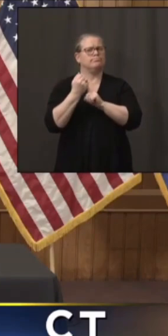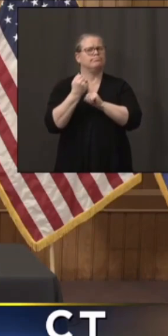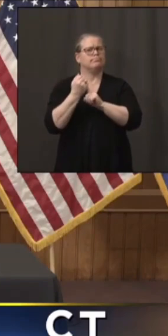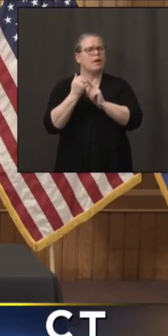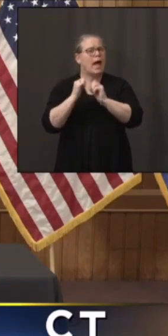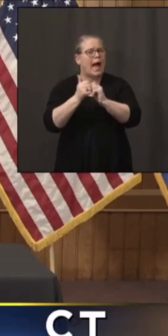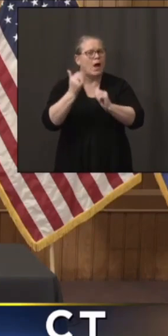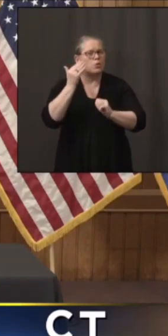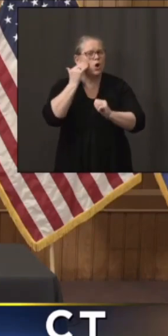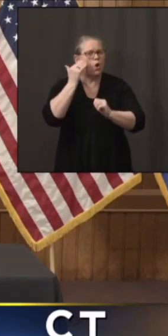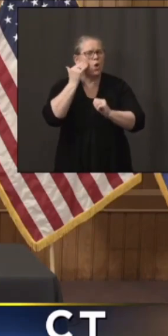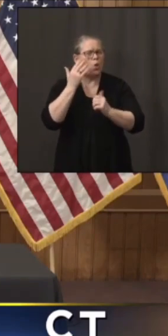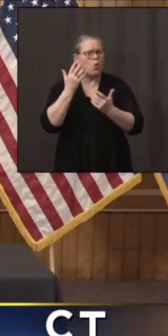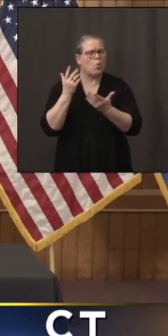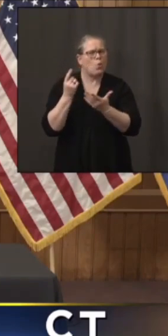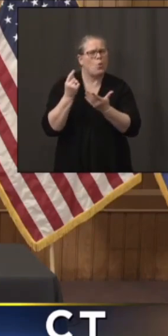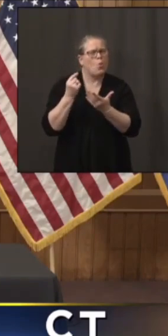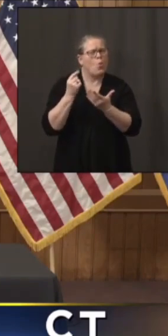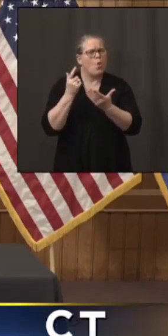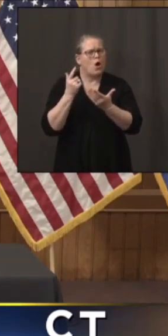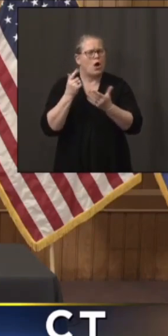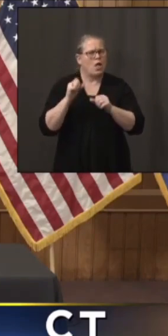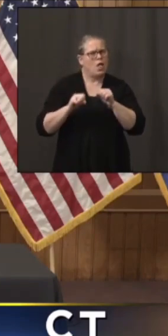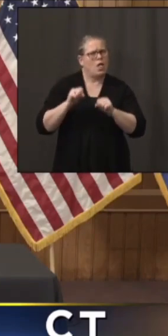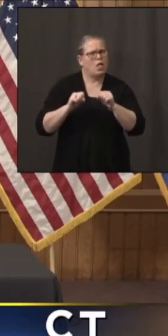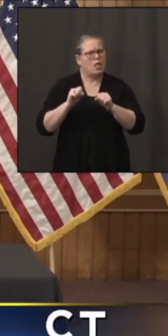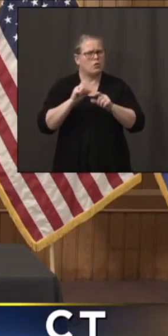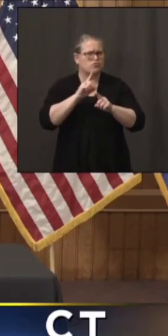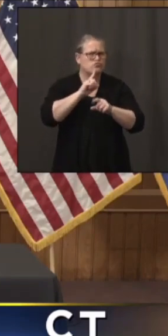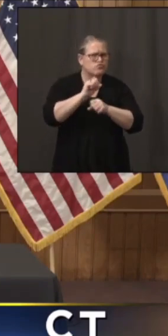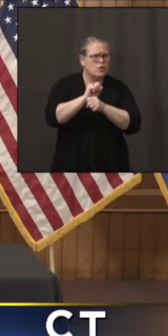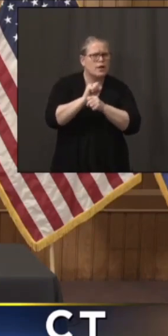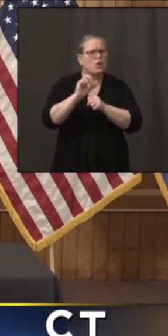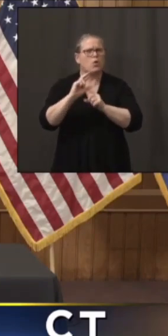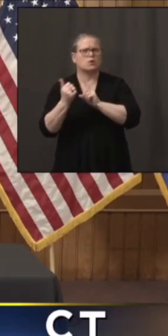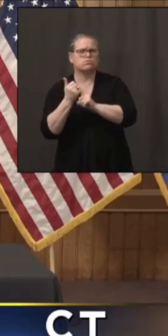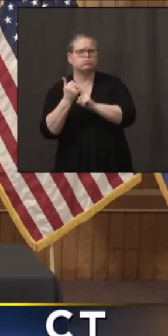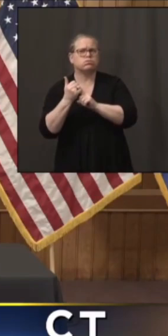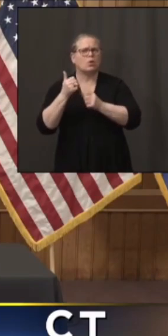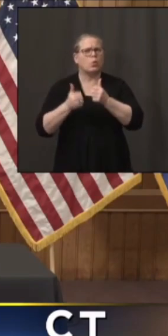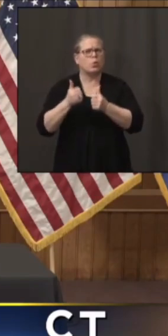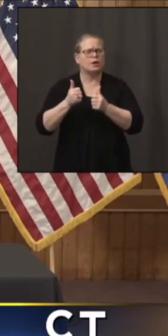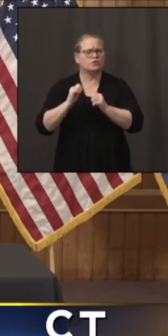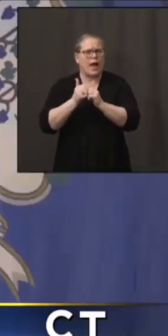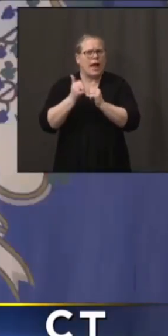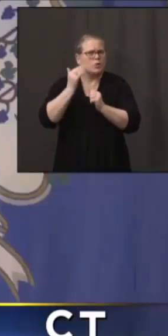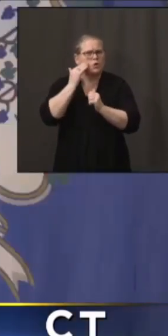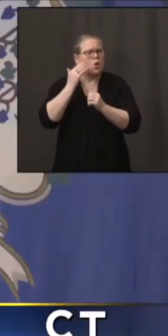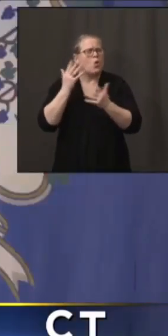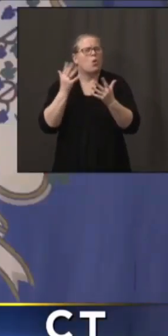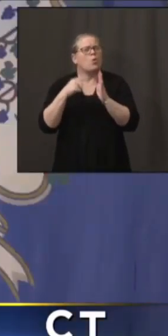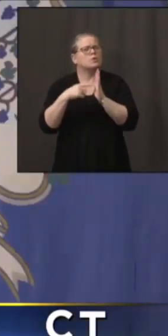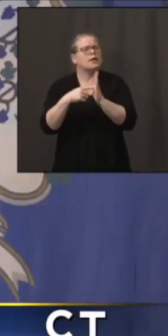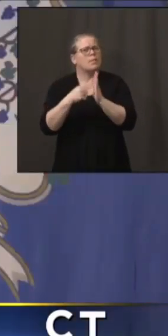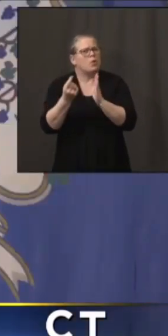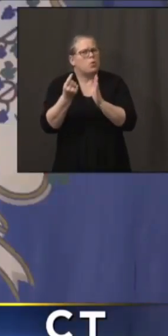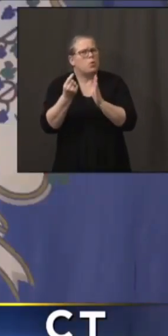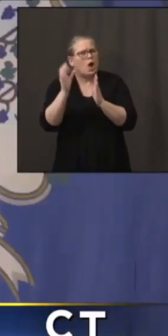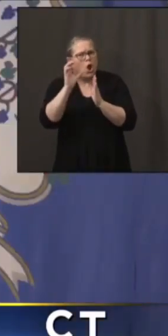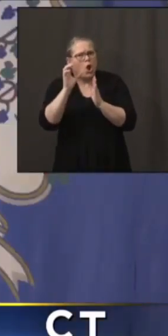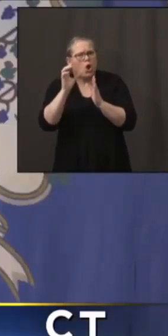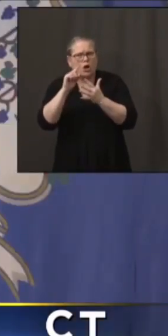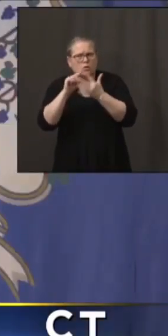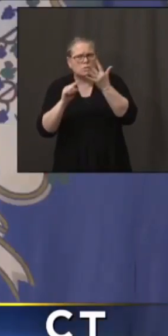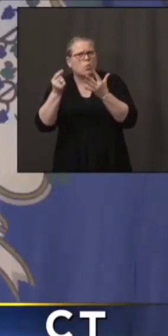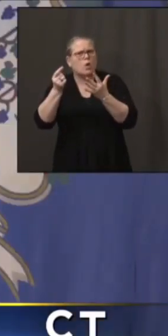so they'll know what to look for so they know it's not a scam? I'll start, then I'll pass it to...